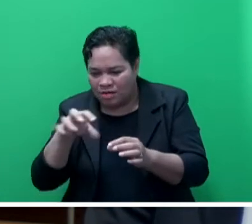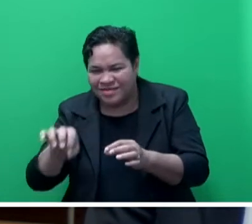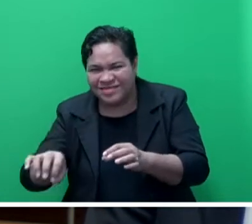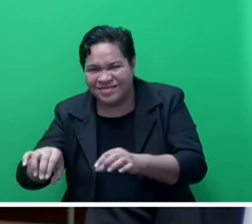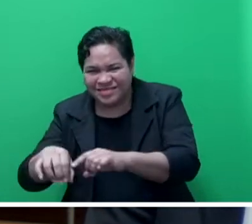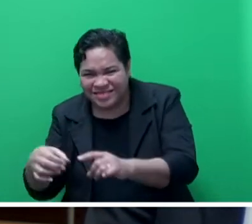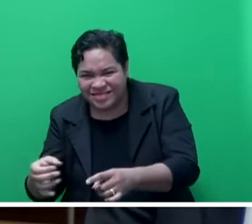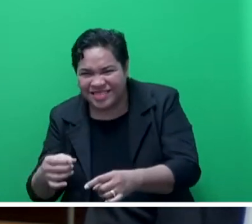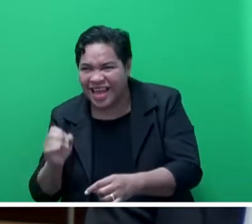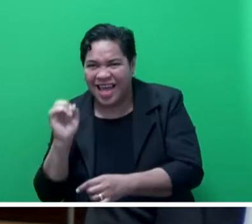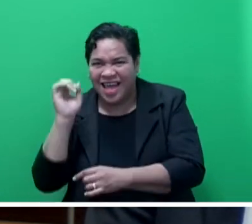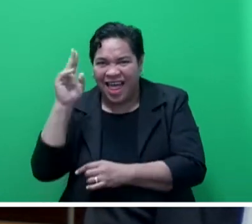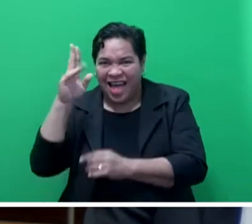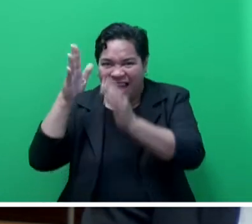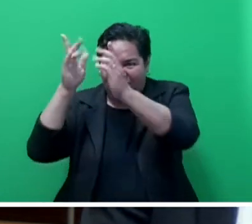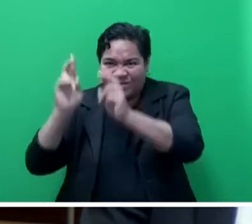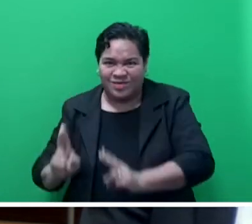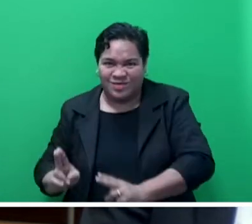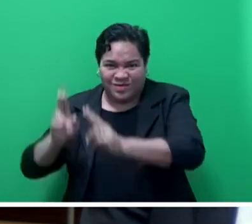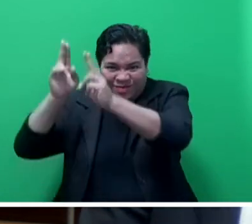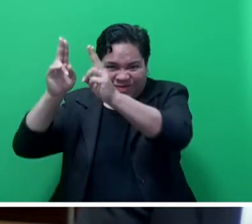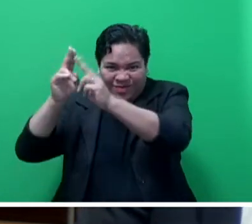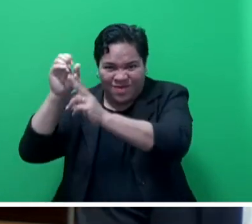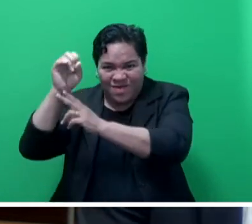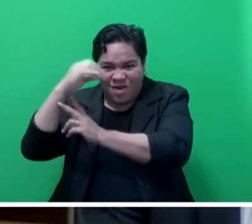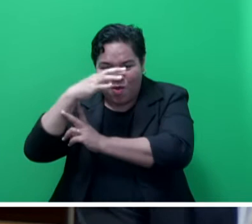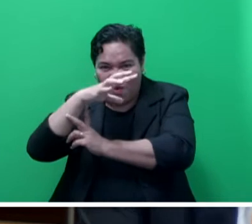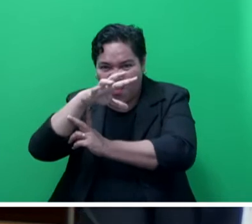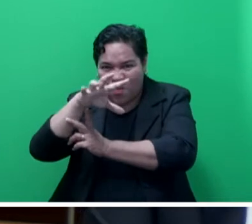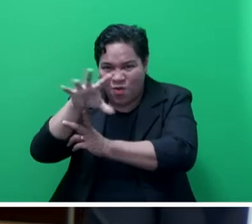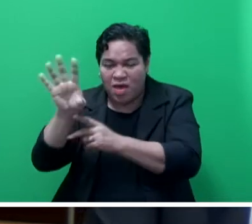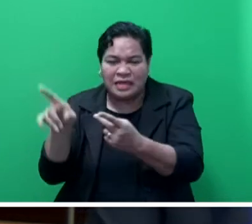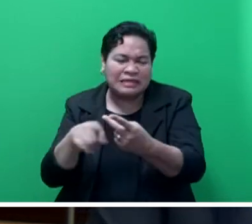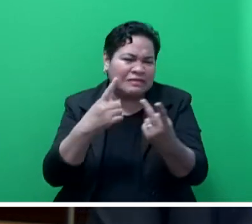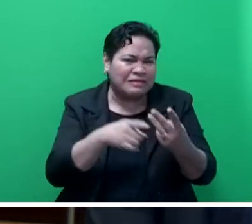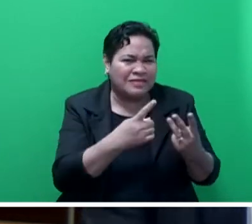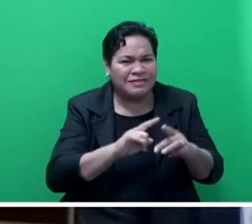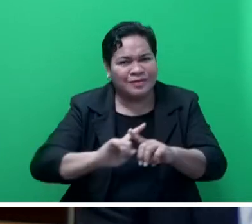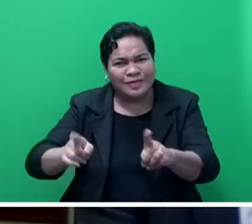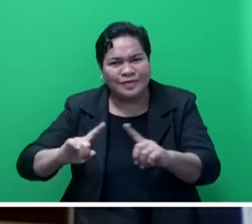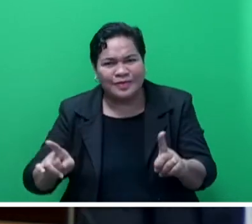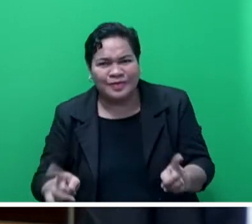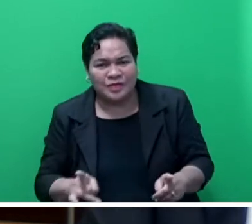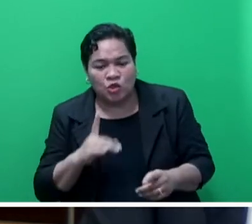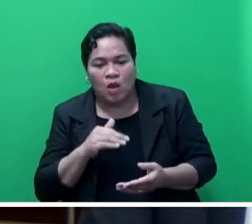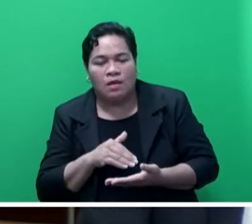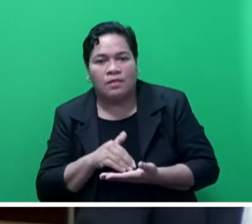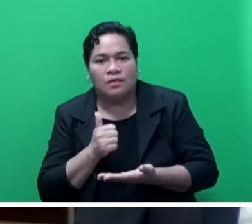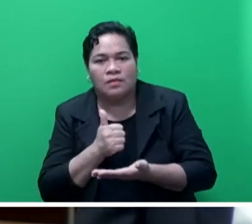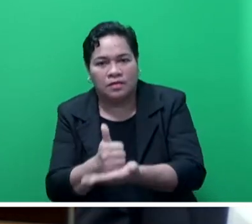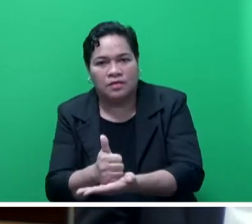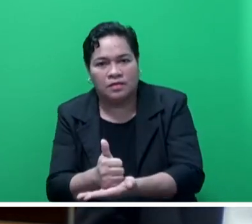the lighthouses, the light ships, the radio beacons, the fog signals, the marks, and other devices used to provide what we commonly